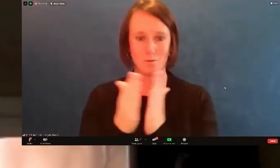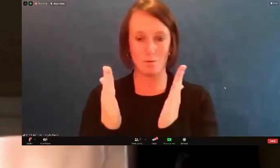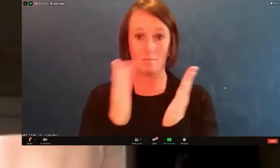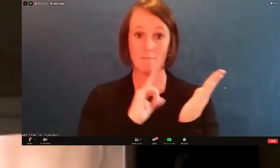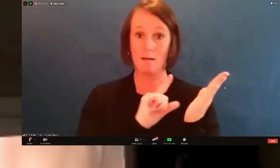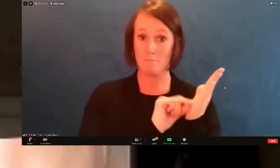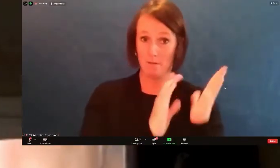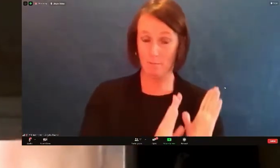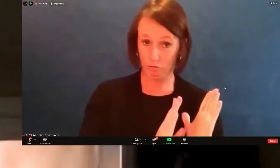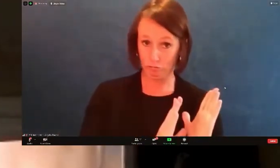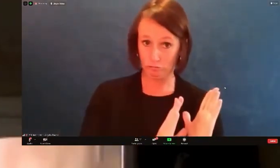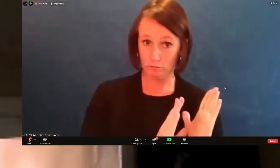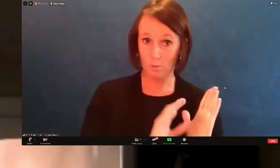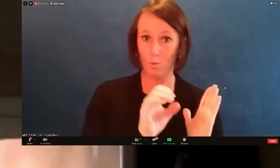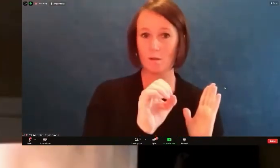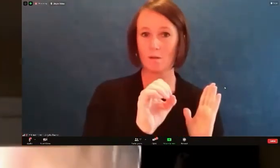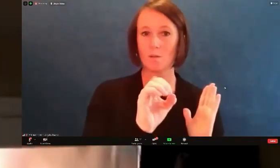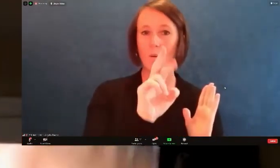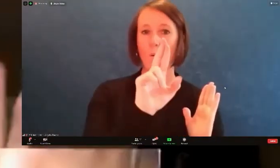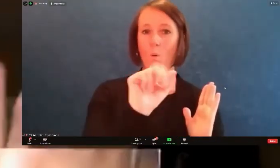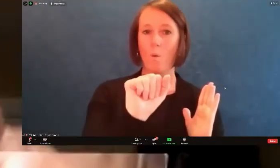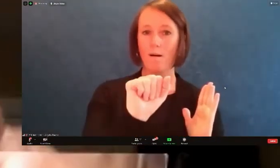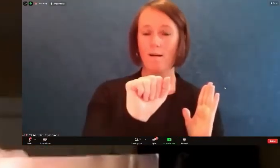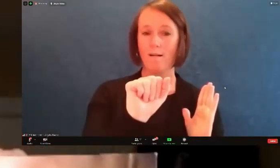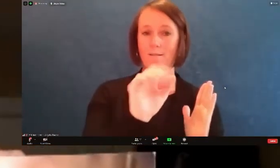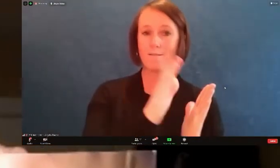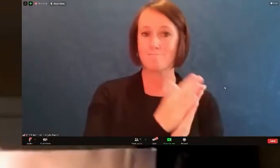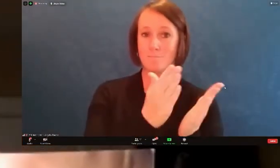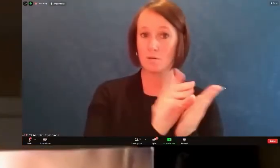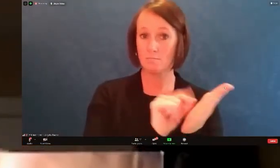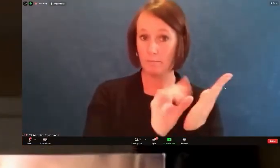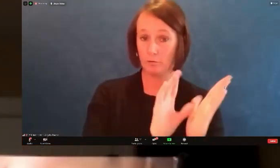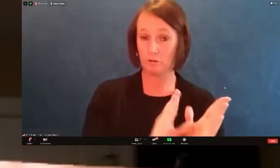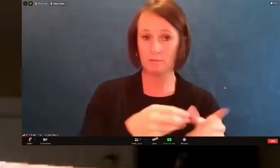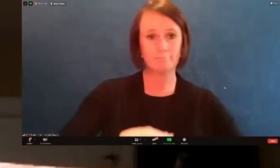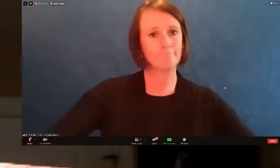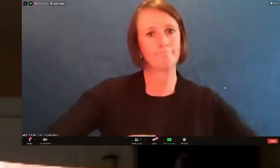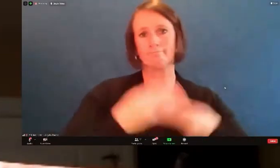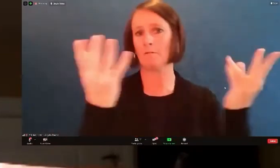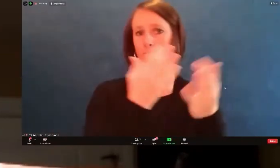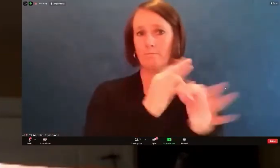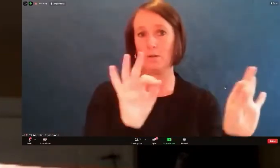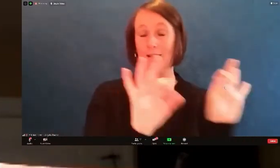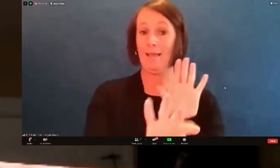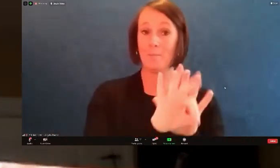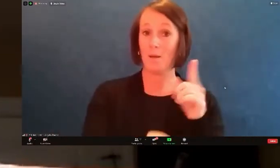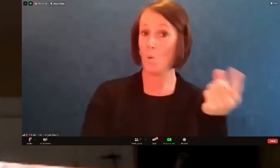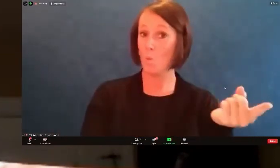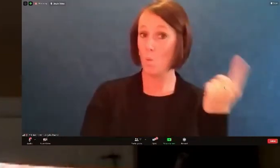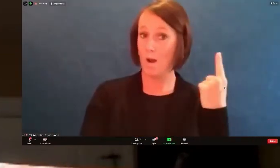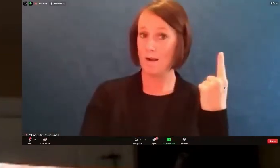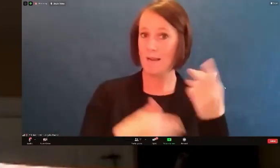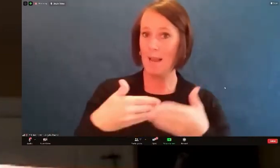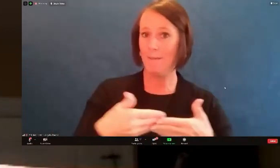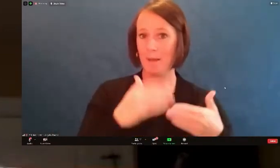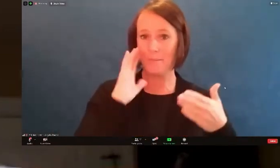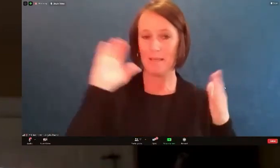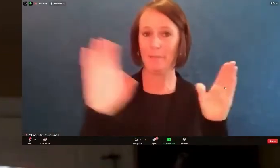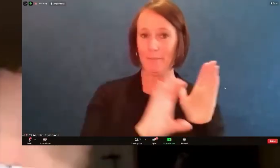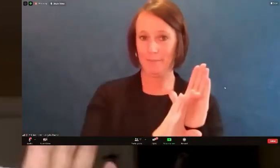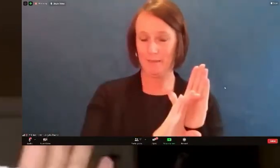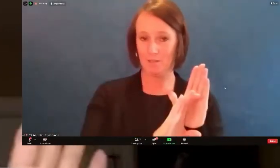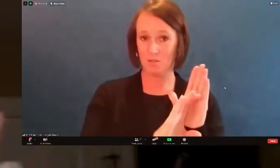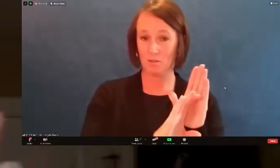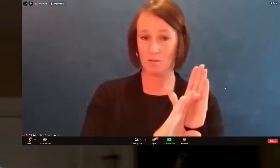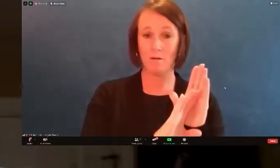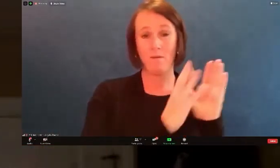Orca Book Publishers. And everybody in those days who worked at Orca was allowed to pick one baby picture from a